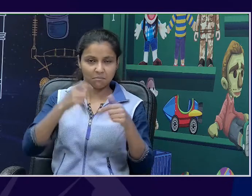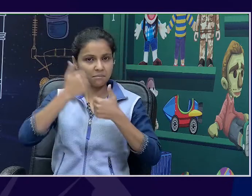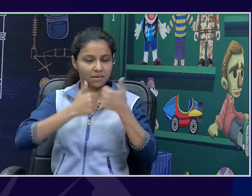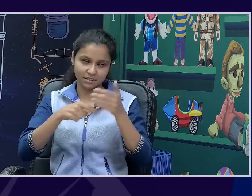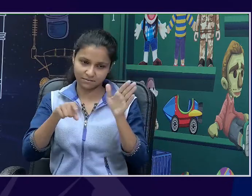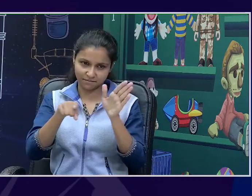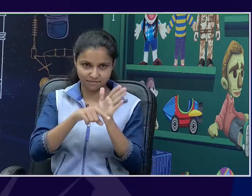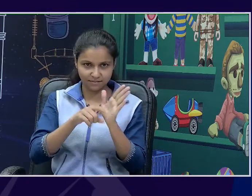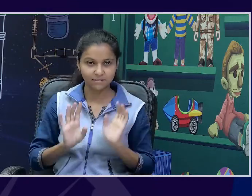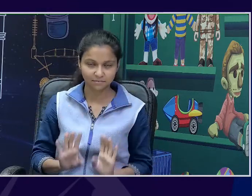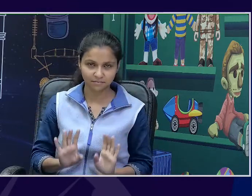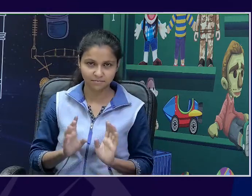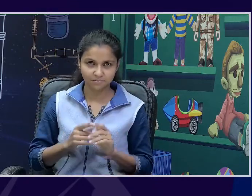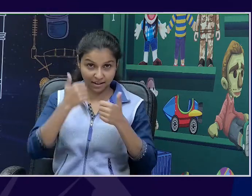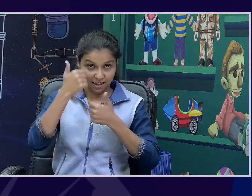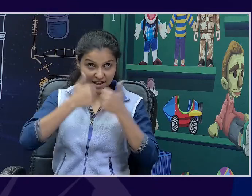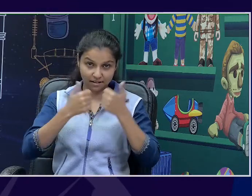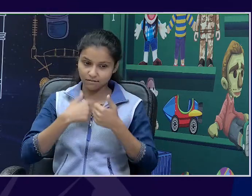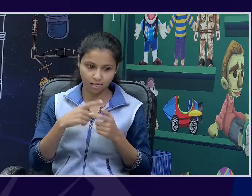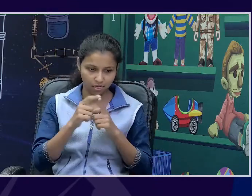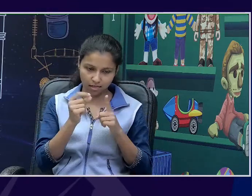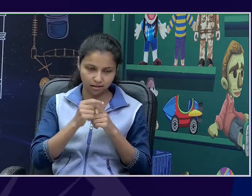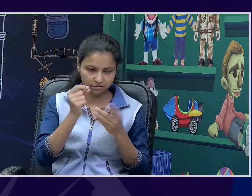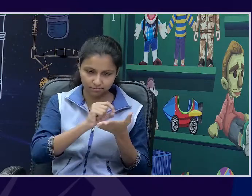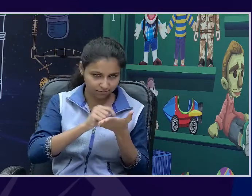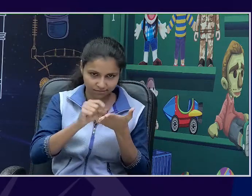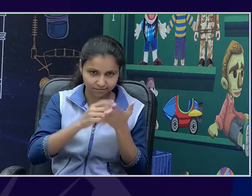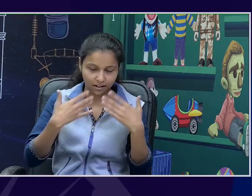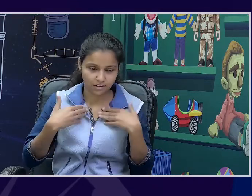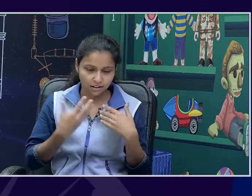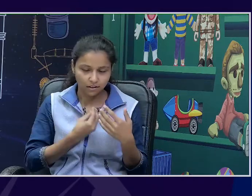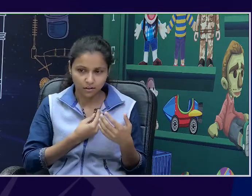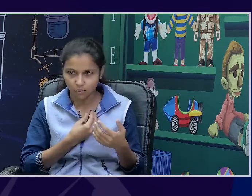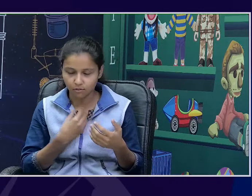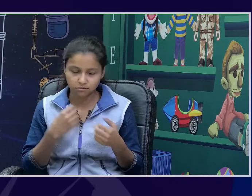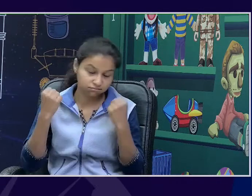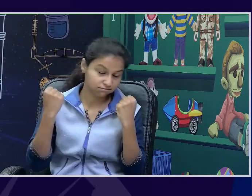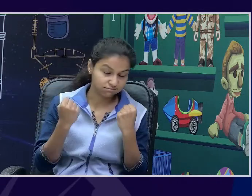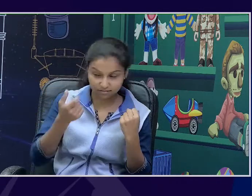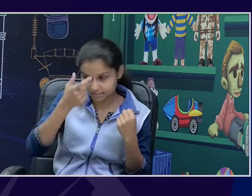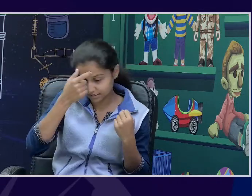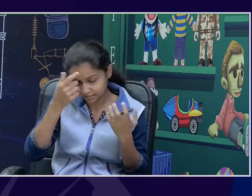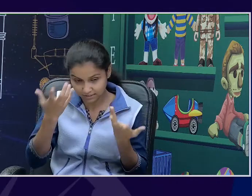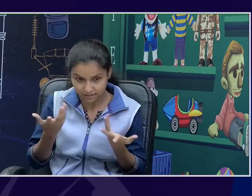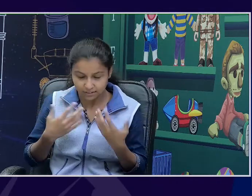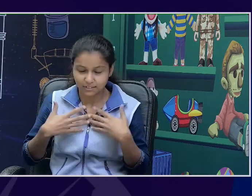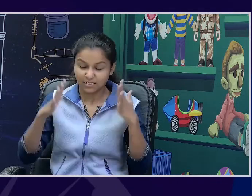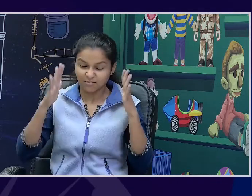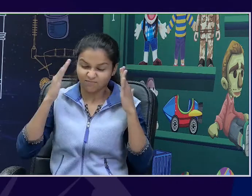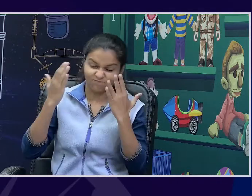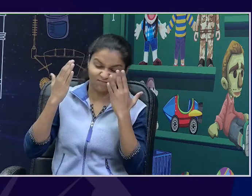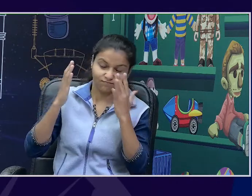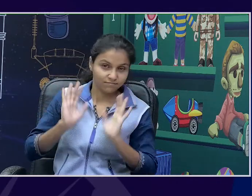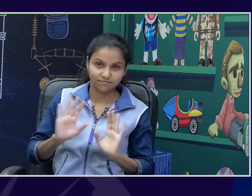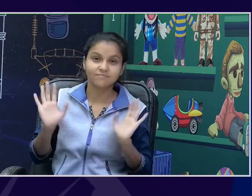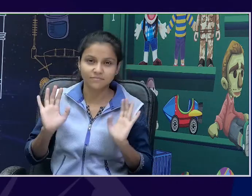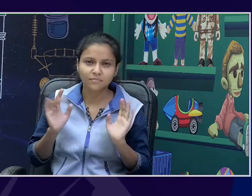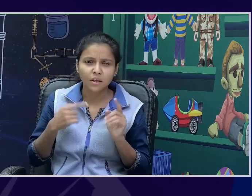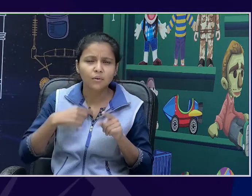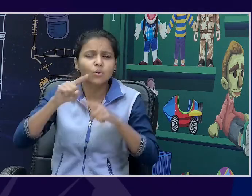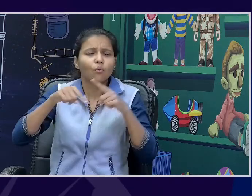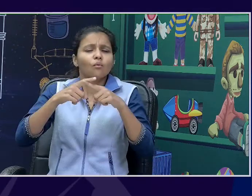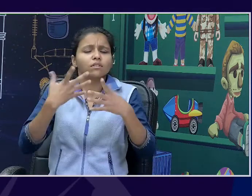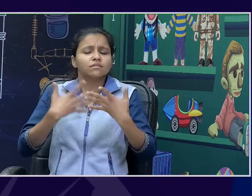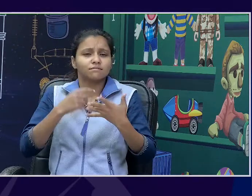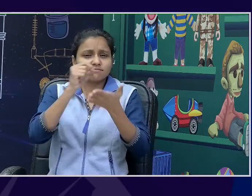That during examination, I will not be able to do this. This subject is very tough for me. And the peer pressure. Peer pressure also. So what